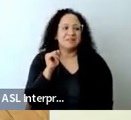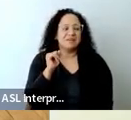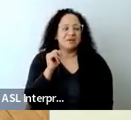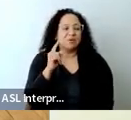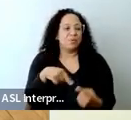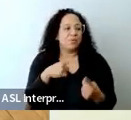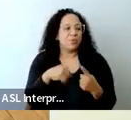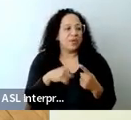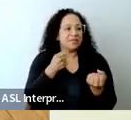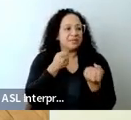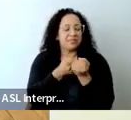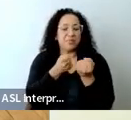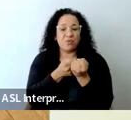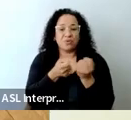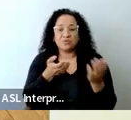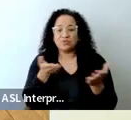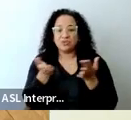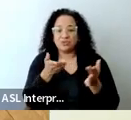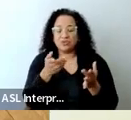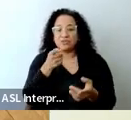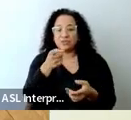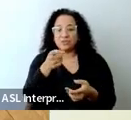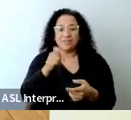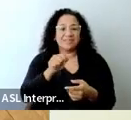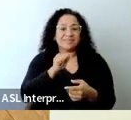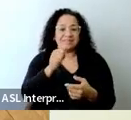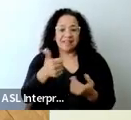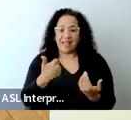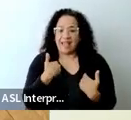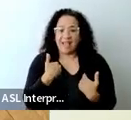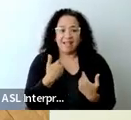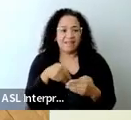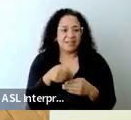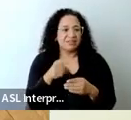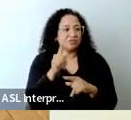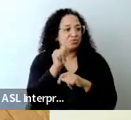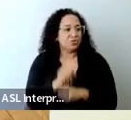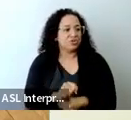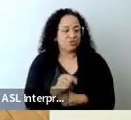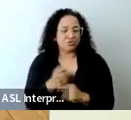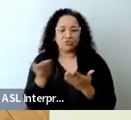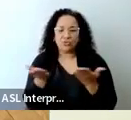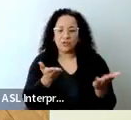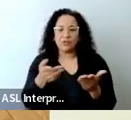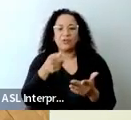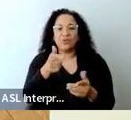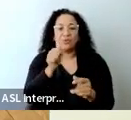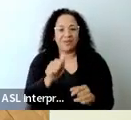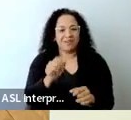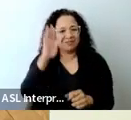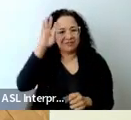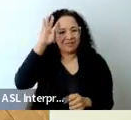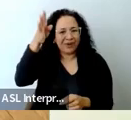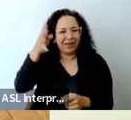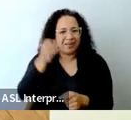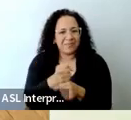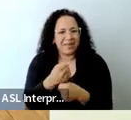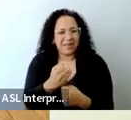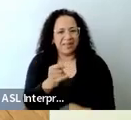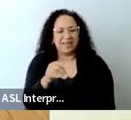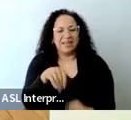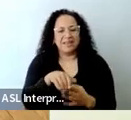when the support service you need doesn't exist in traditional services, you can create it in